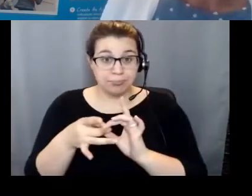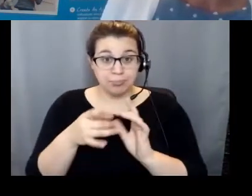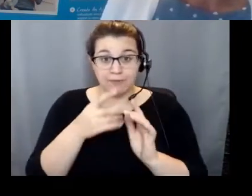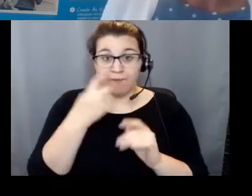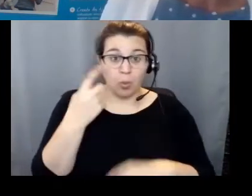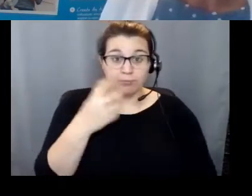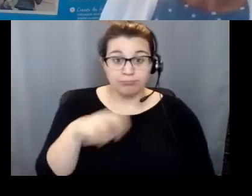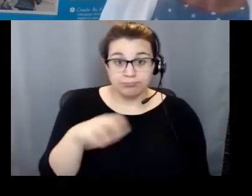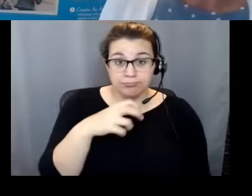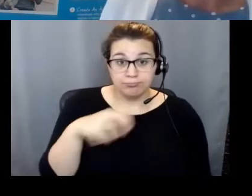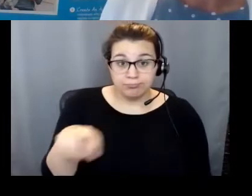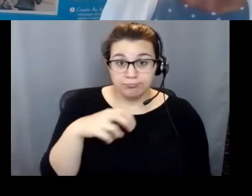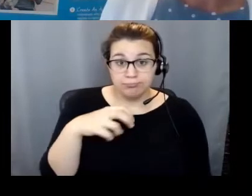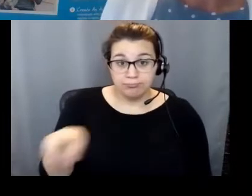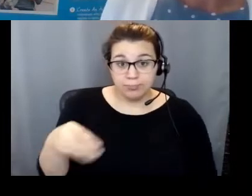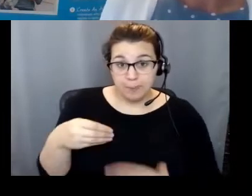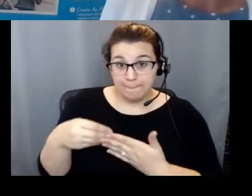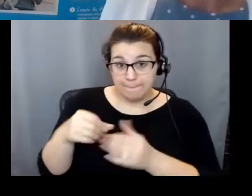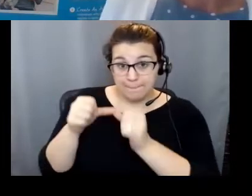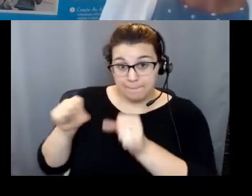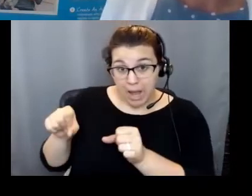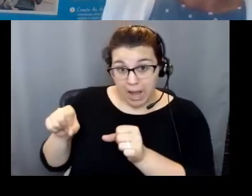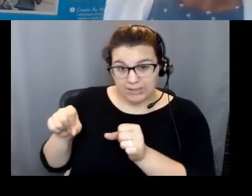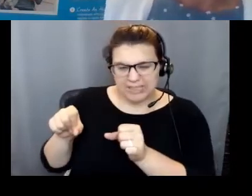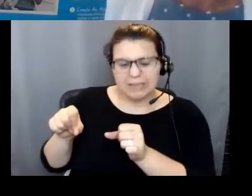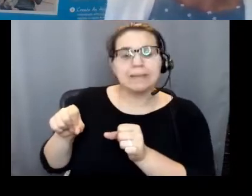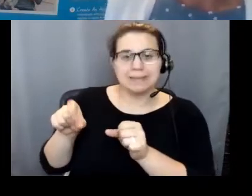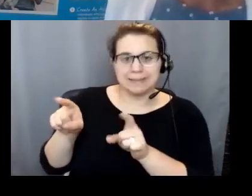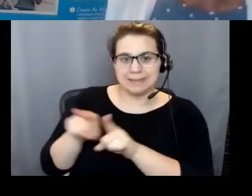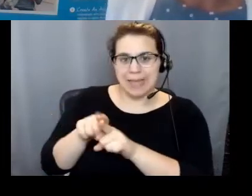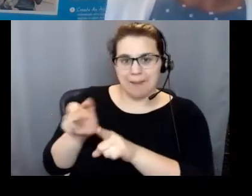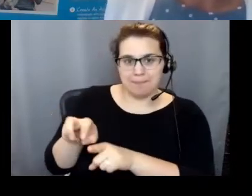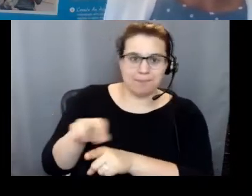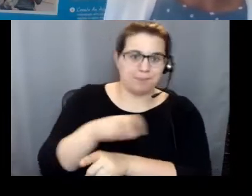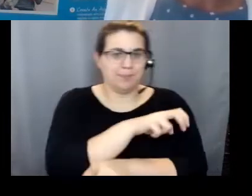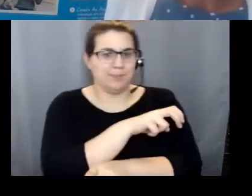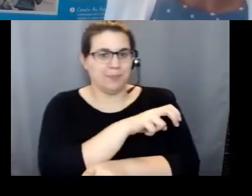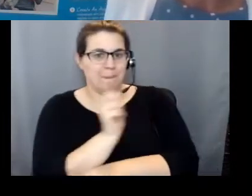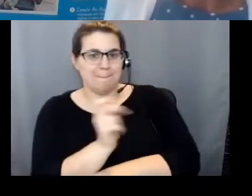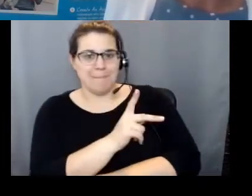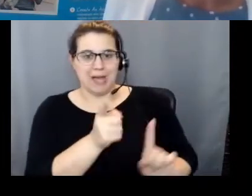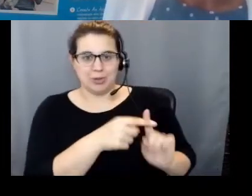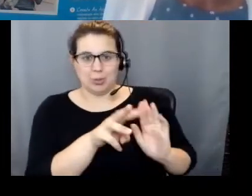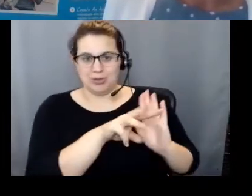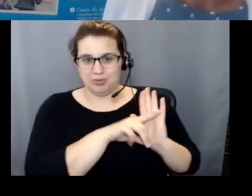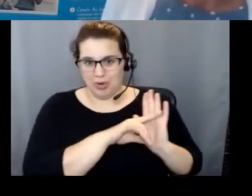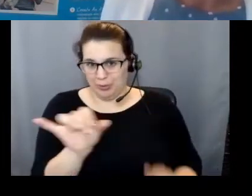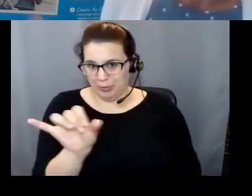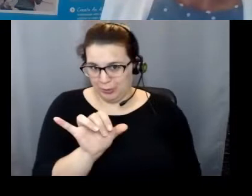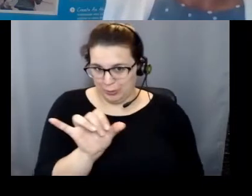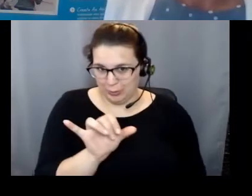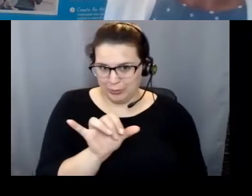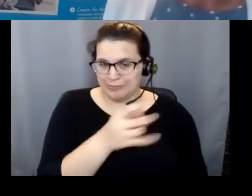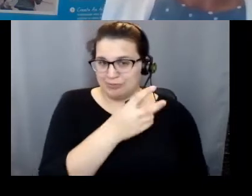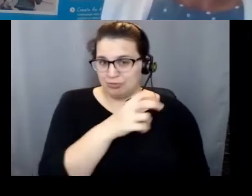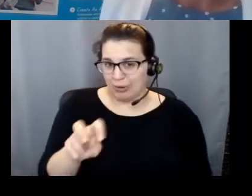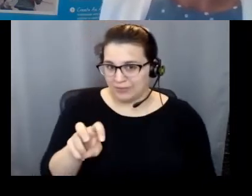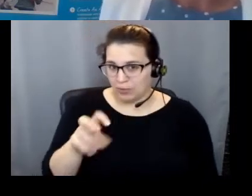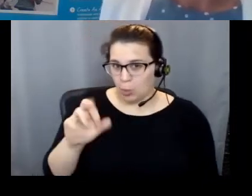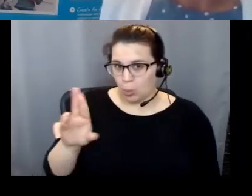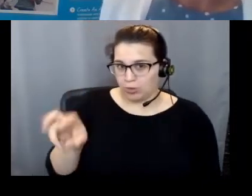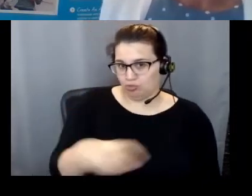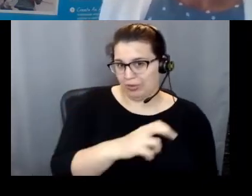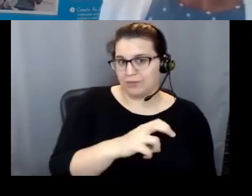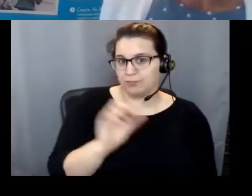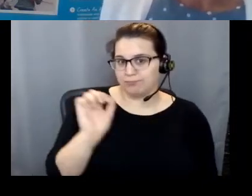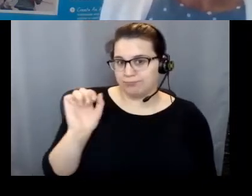you can also use that same linked account to make a withdrawal by simply transferring the monies back to that linked checking or savings